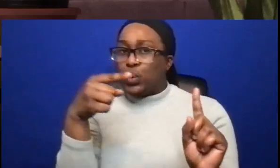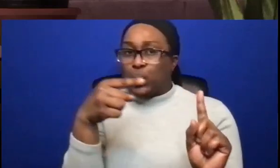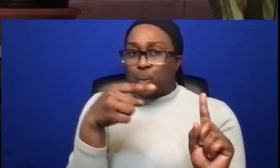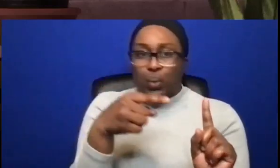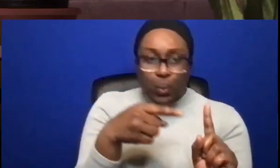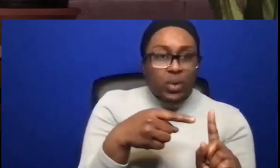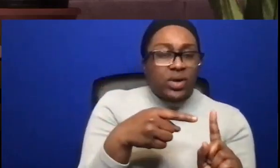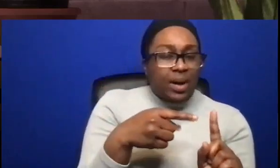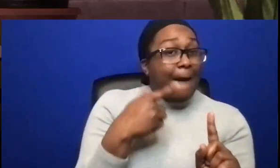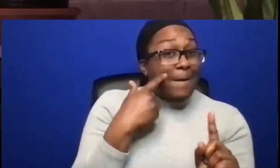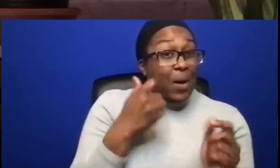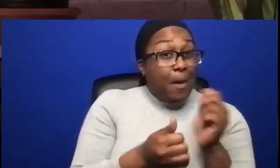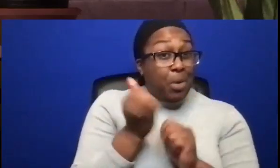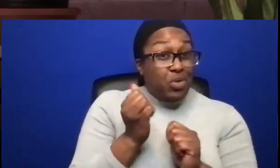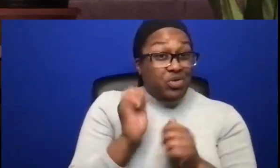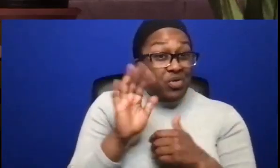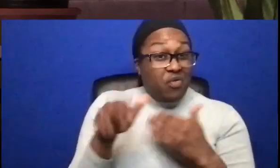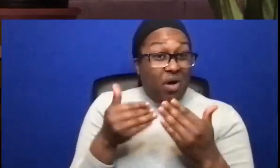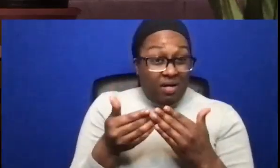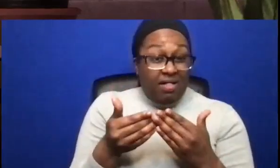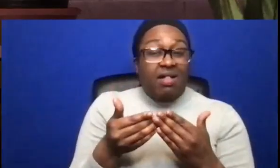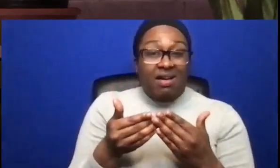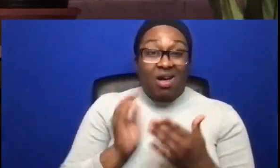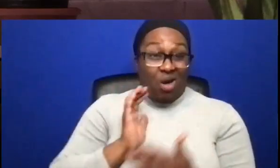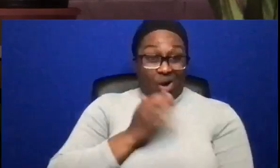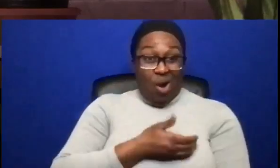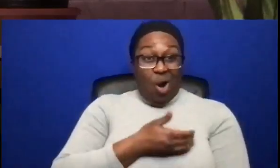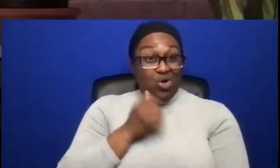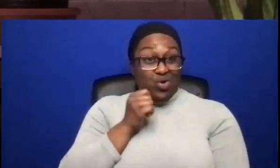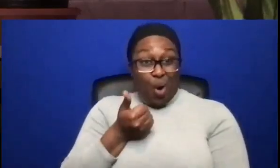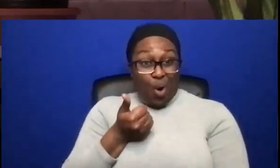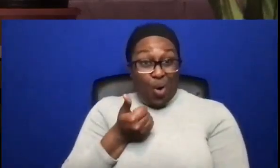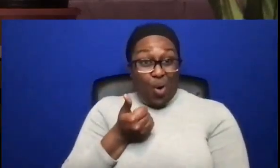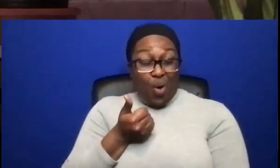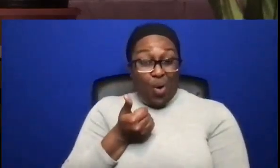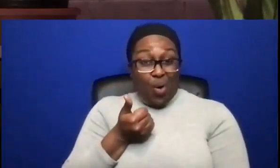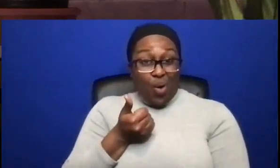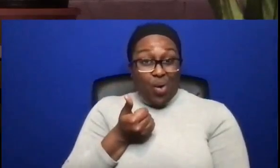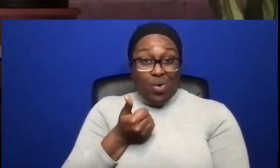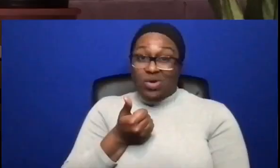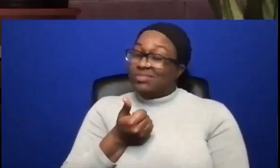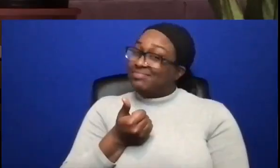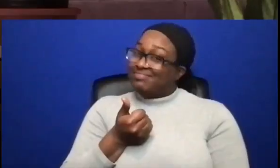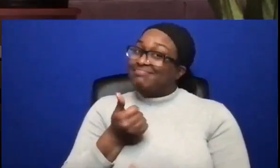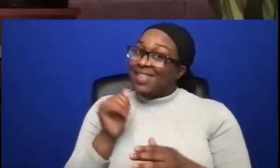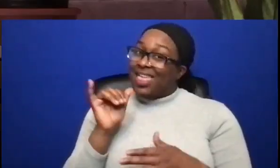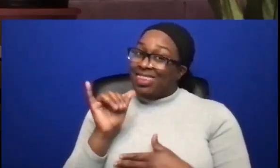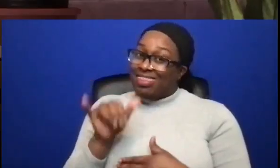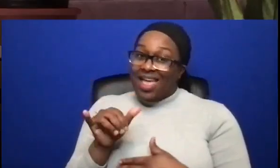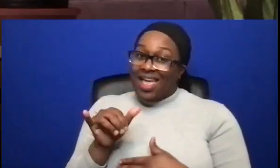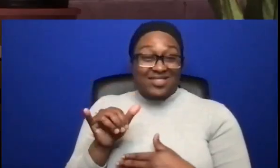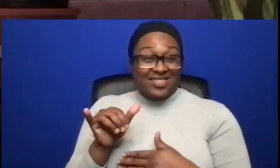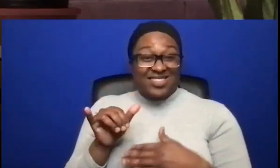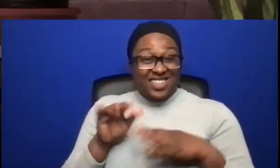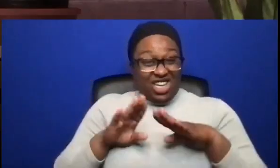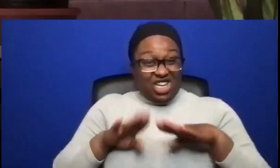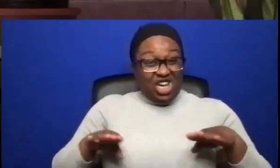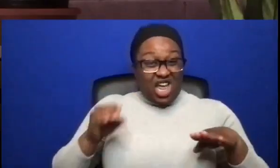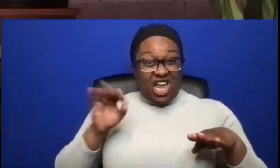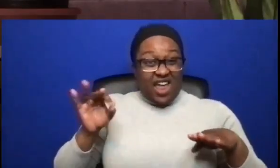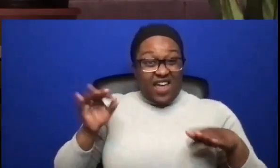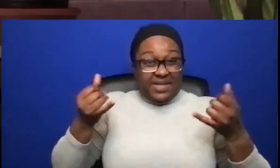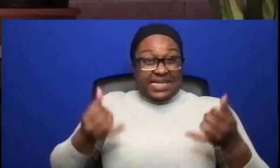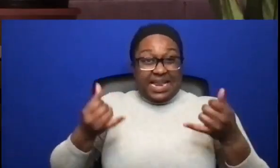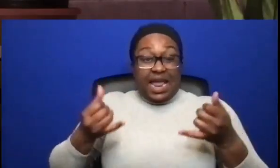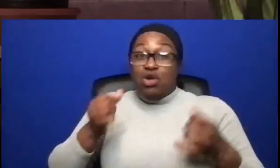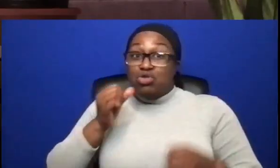Because most of all, our tomorrow is the child of our today. Our